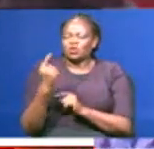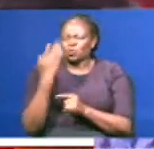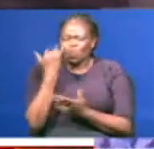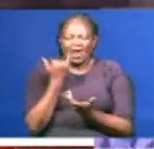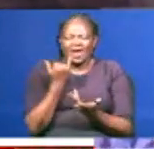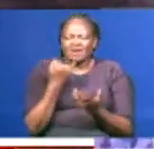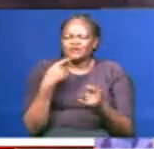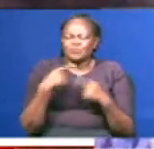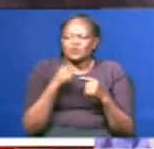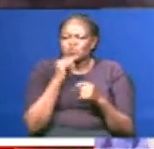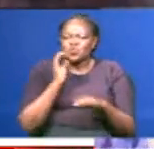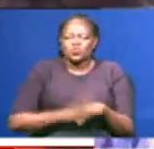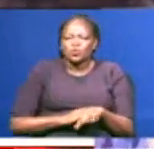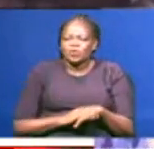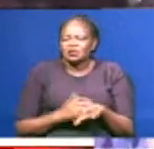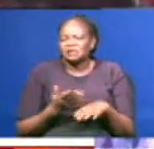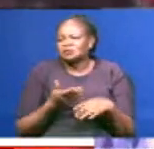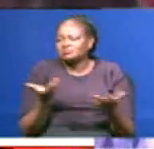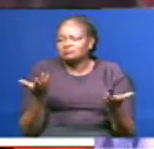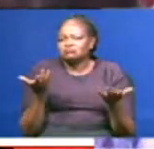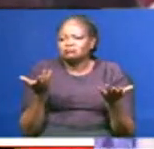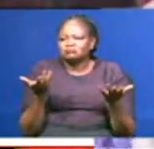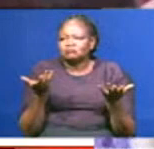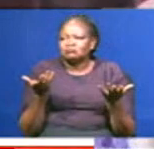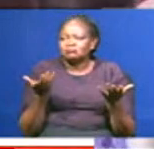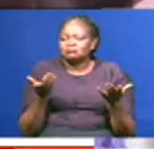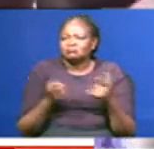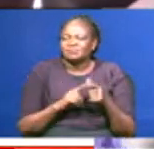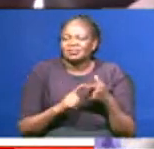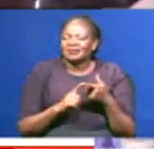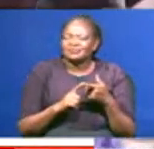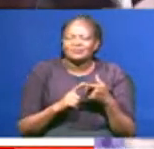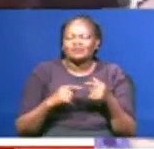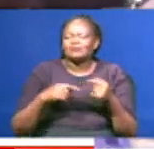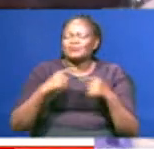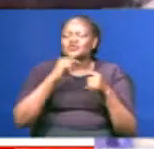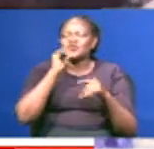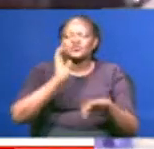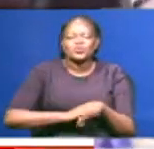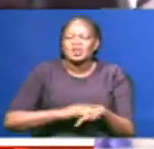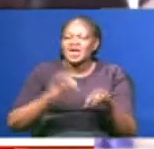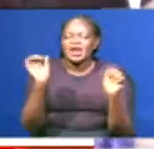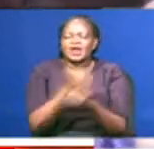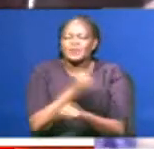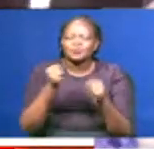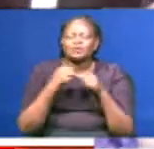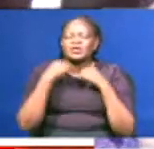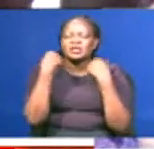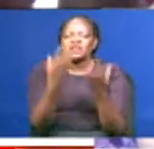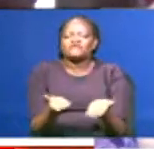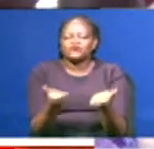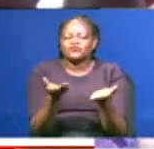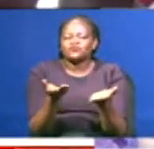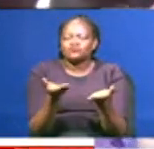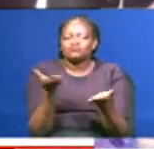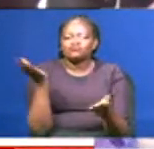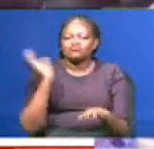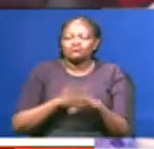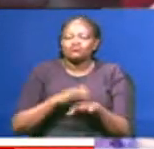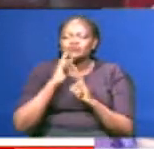flawed in law, a flawed process cannot give you a valid outcome. Kwa hivyo